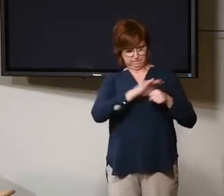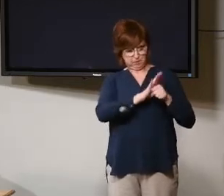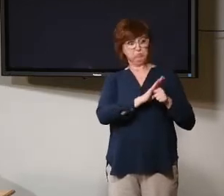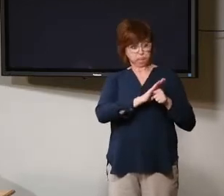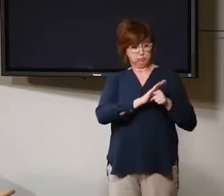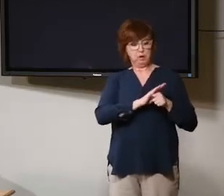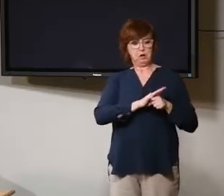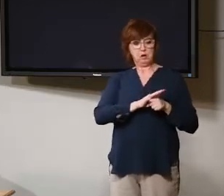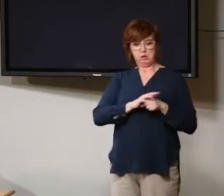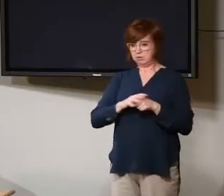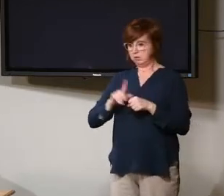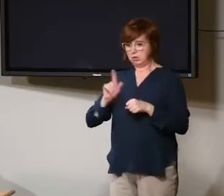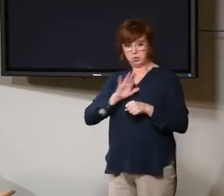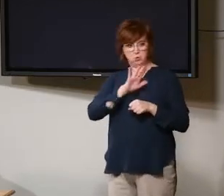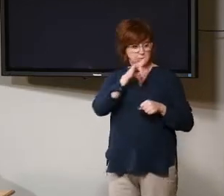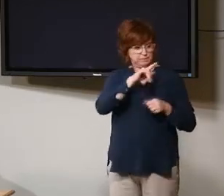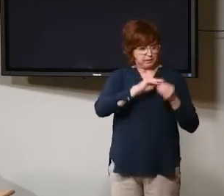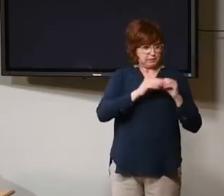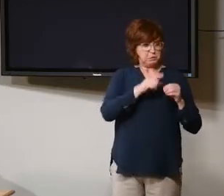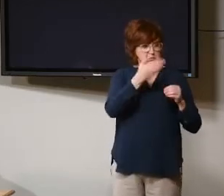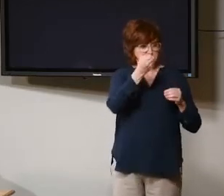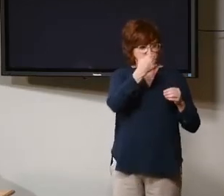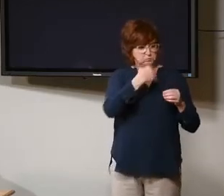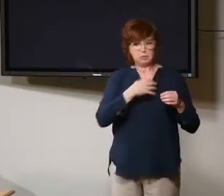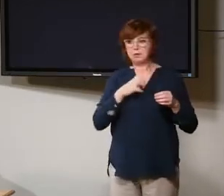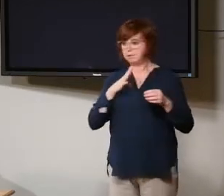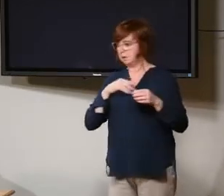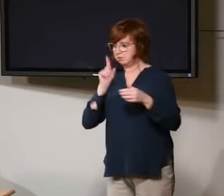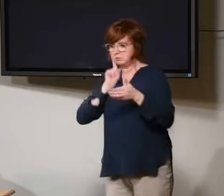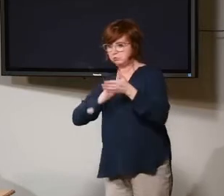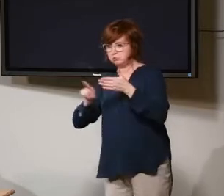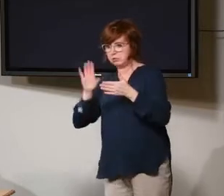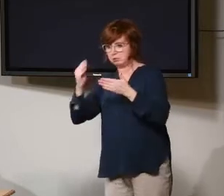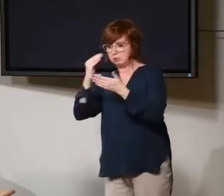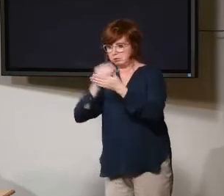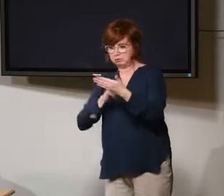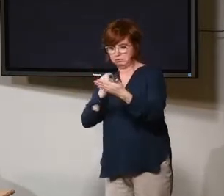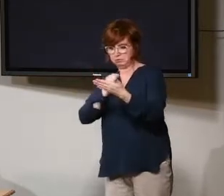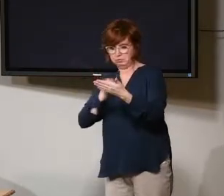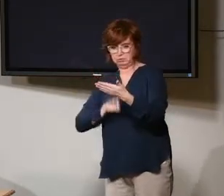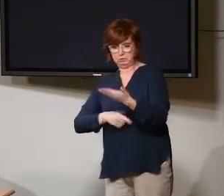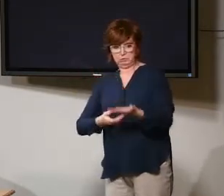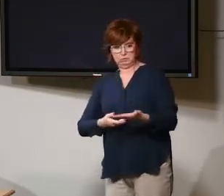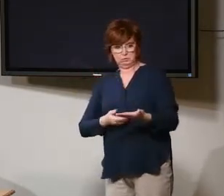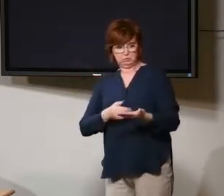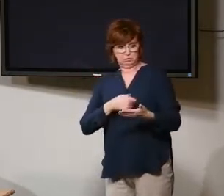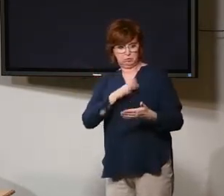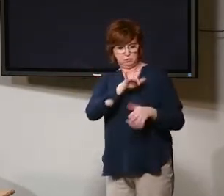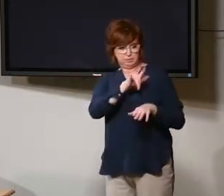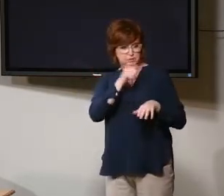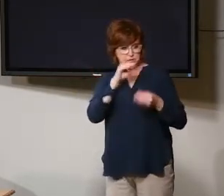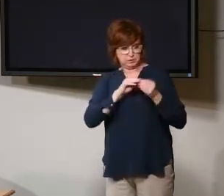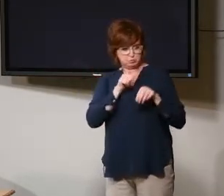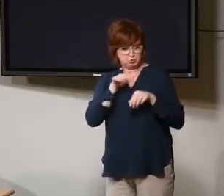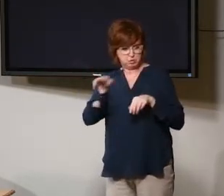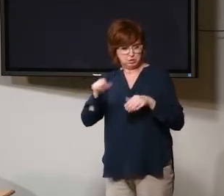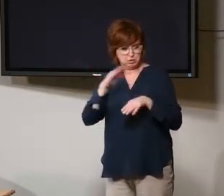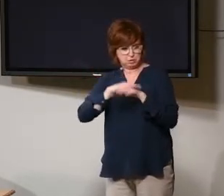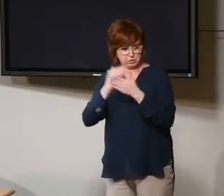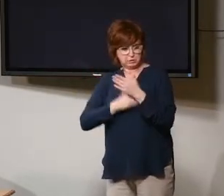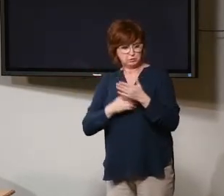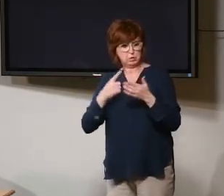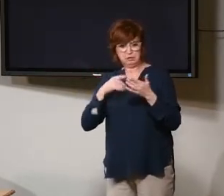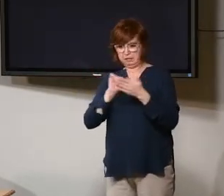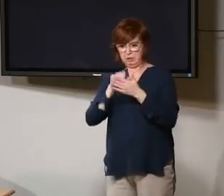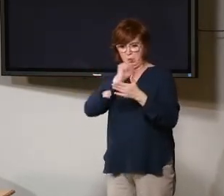guess, how up to date are those flights? Because some of them said they've tested positive for a couple days now already. So yesterday we did put all the information that we